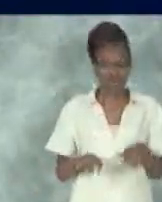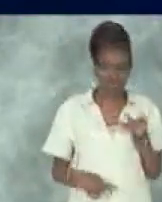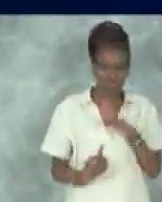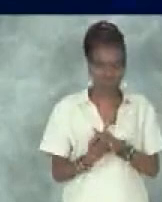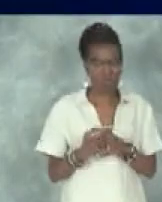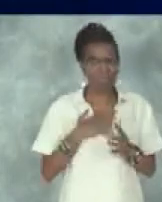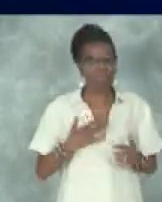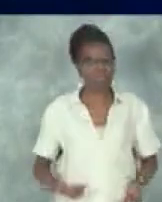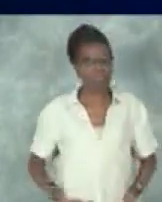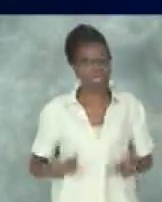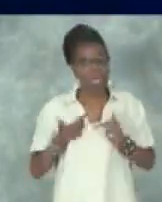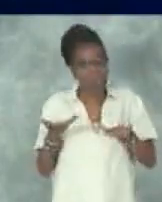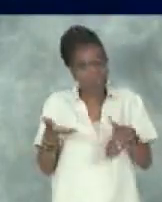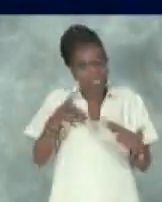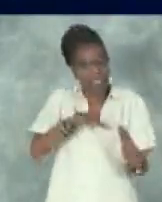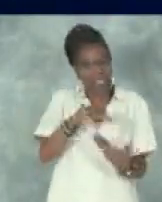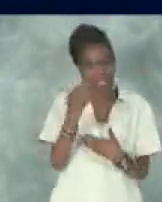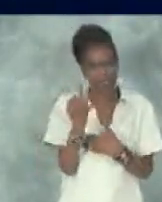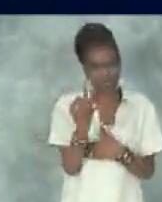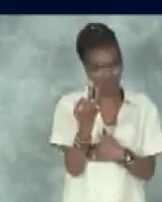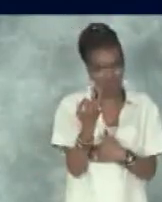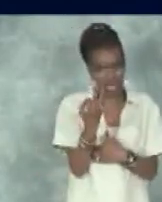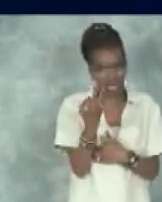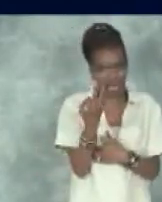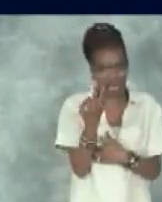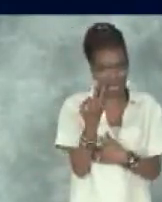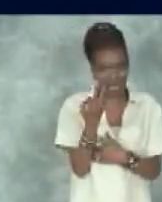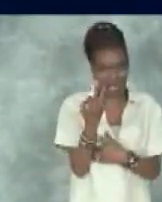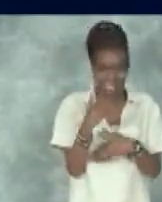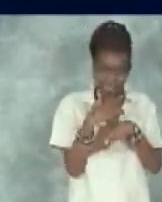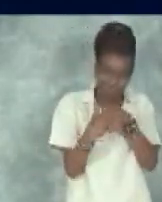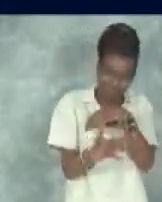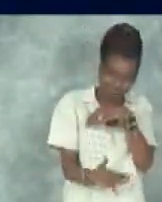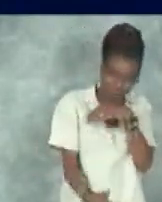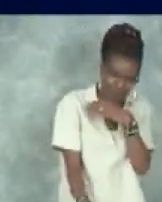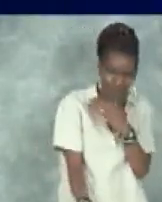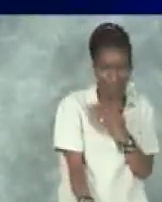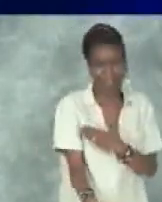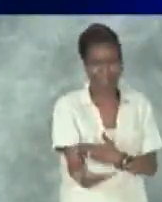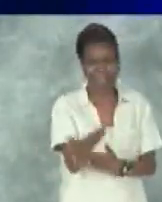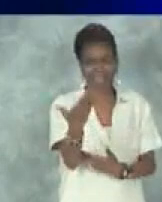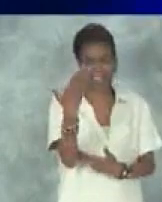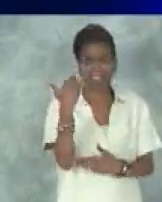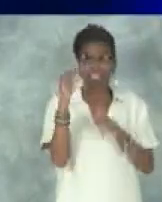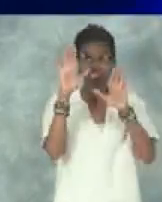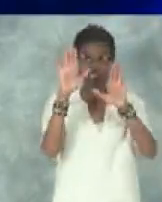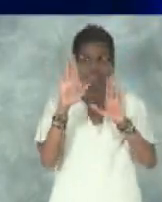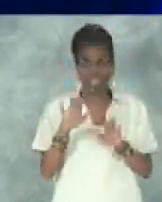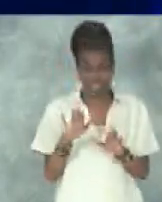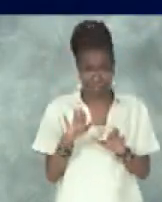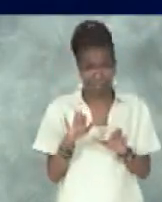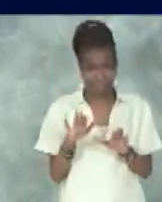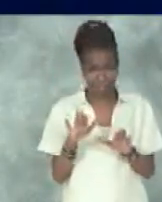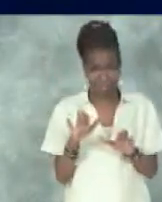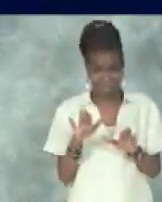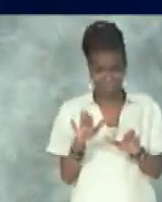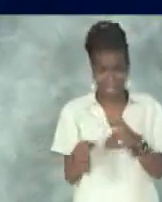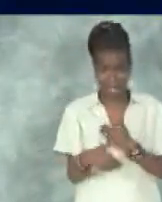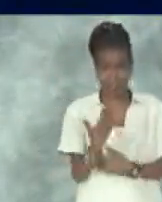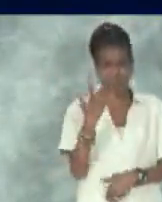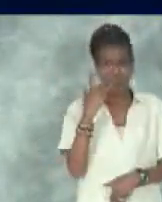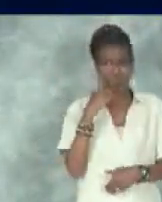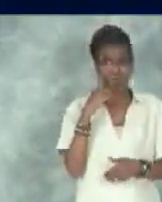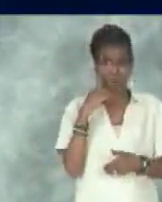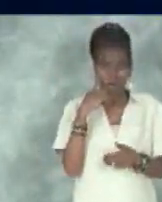He died on a Friday and got up early Sunday morning with all power in his hands, and has shown